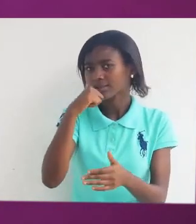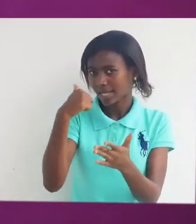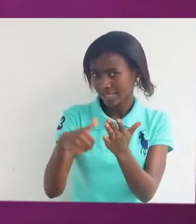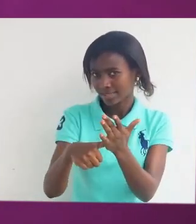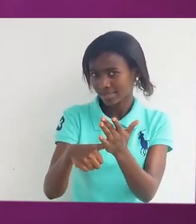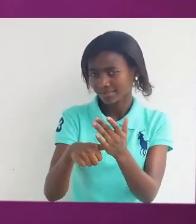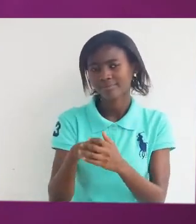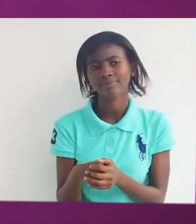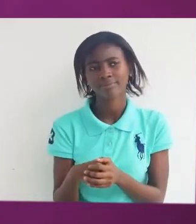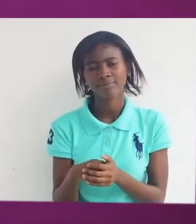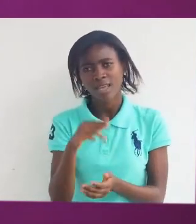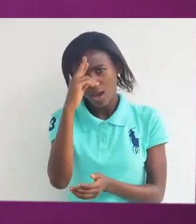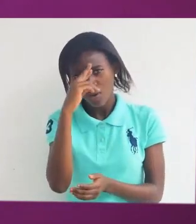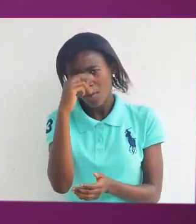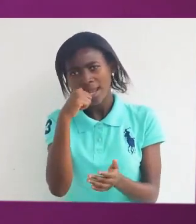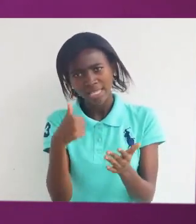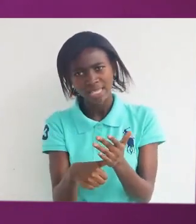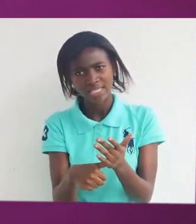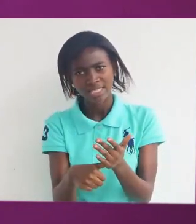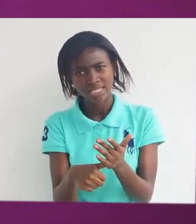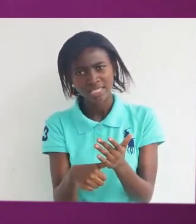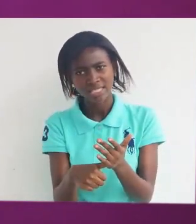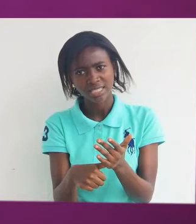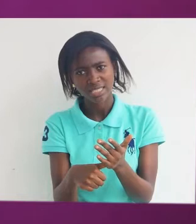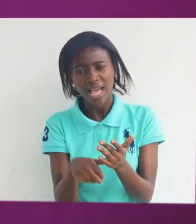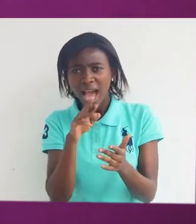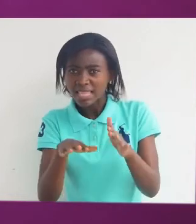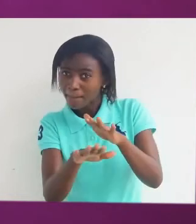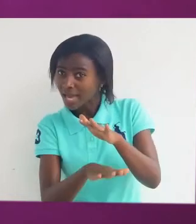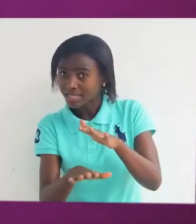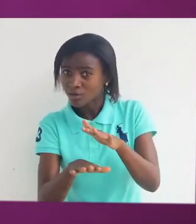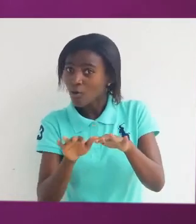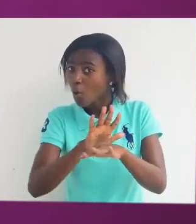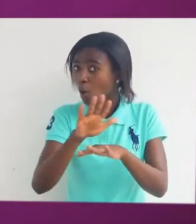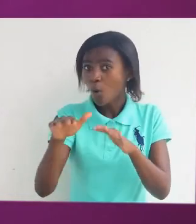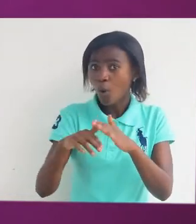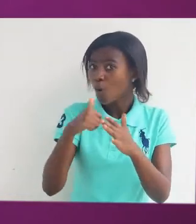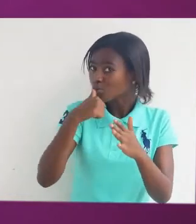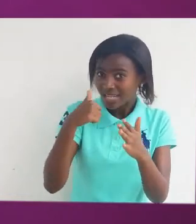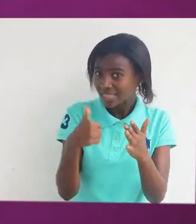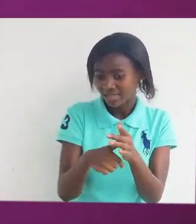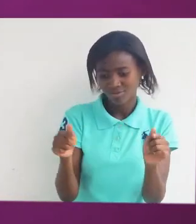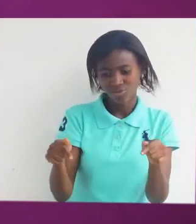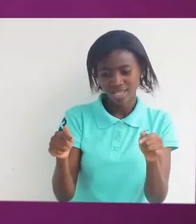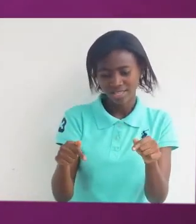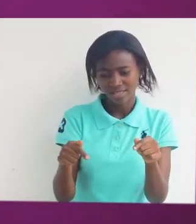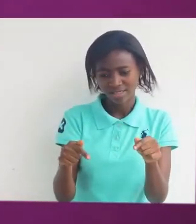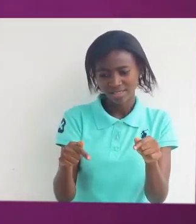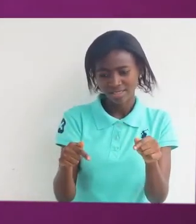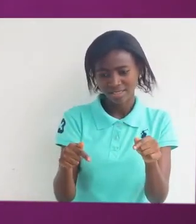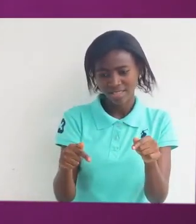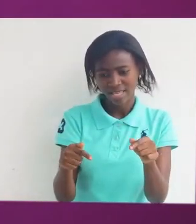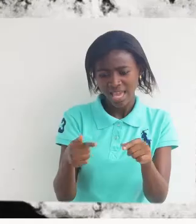lettering. Roman letters, the basis of all letter forms today,